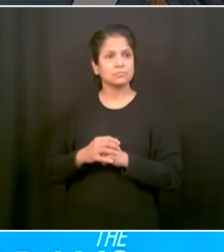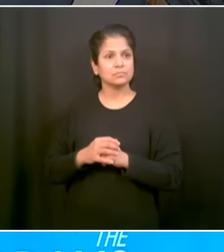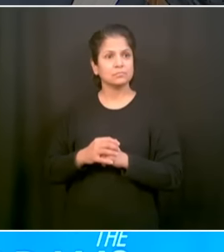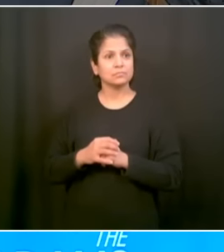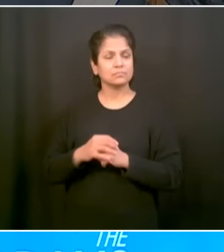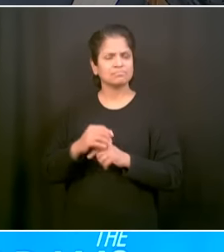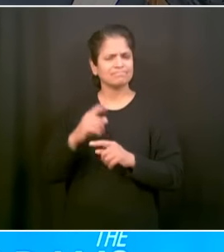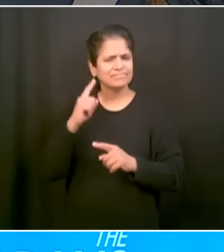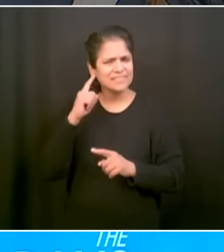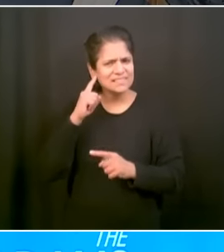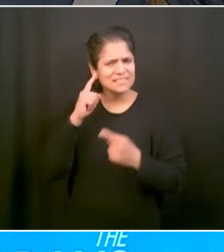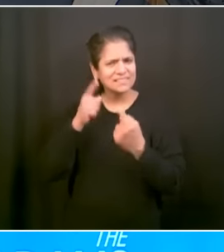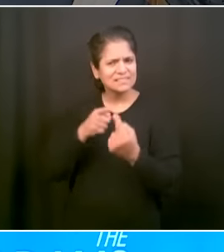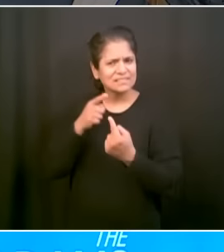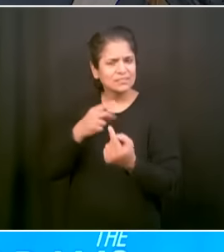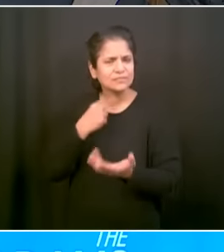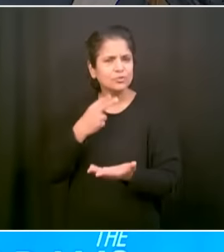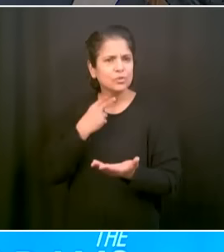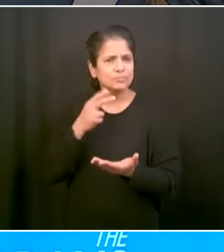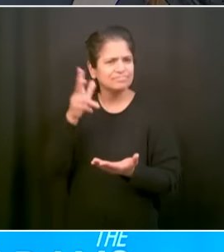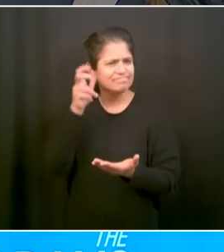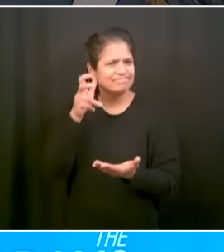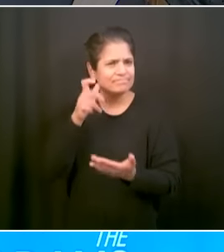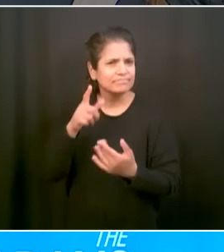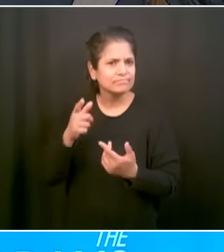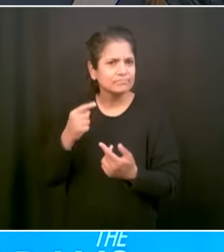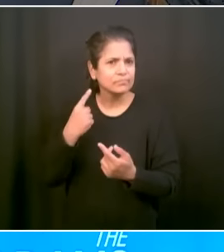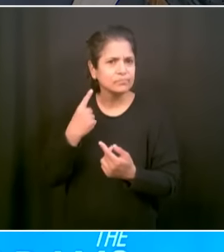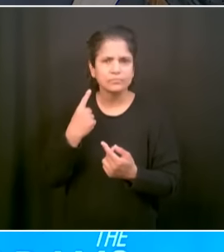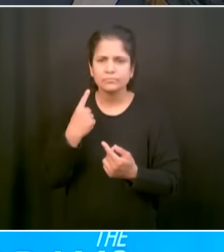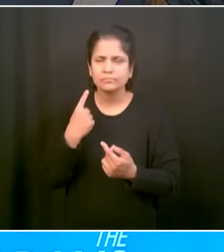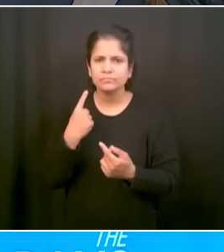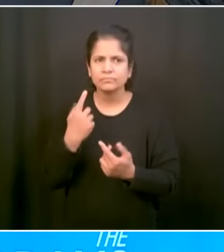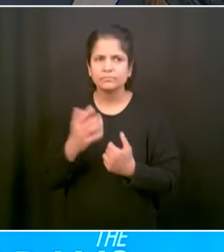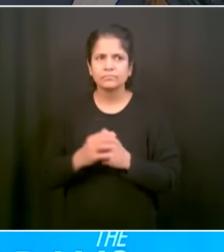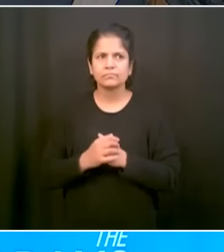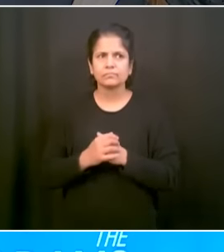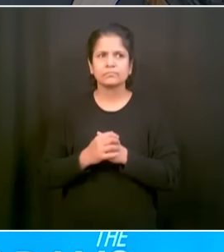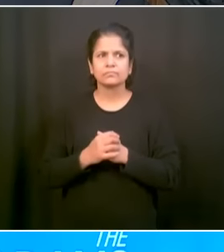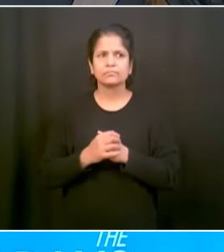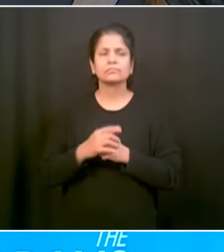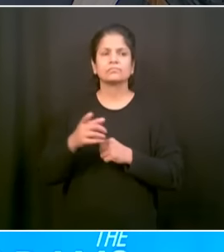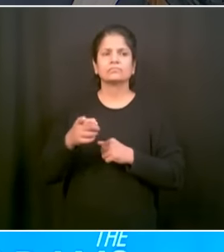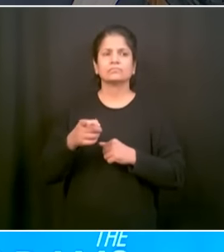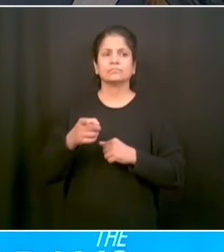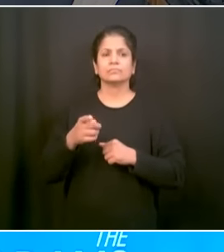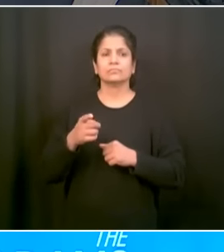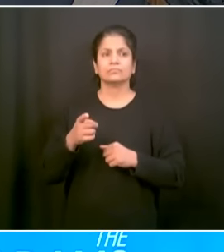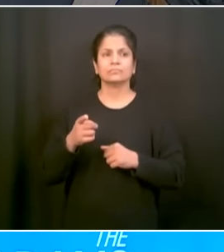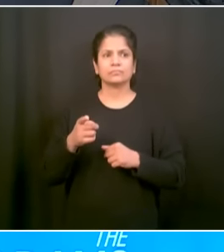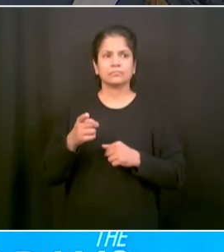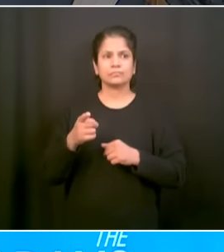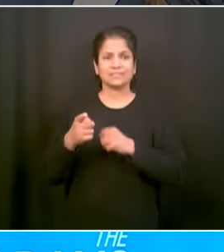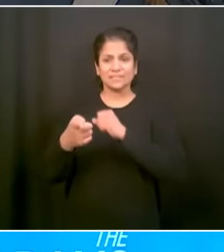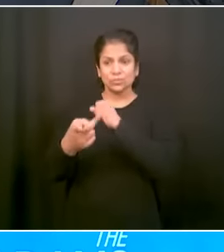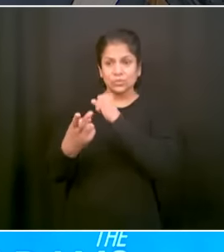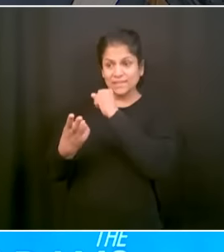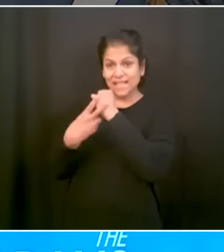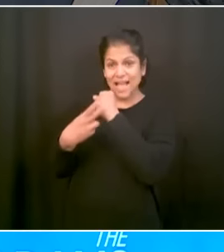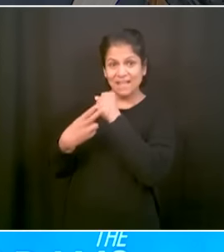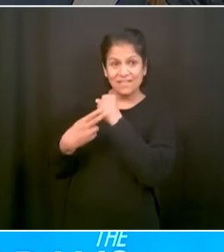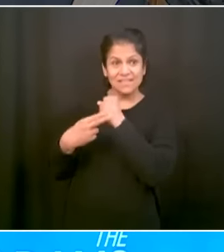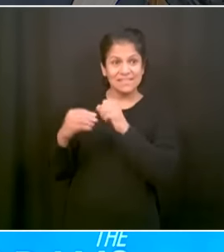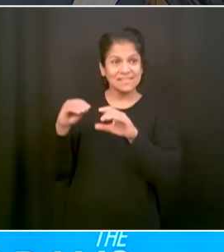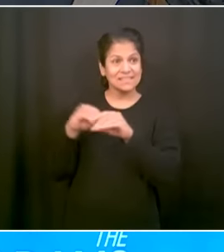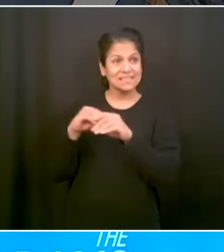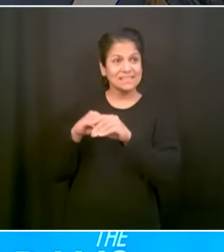year, to justify spending cuts or austerity. Are you being conservative right now in your estimates of what the Wall Street revenue